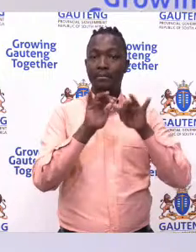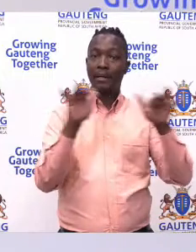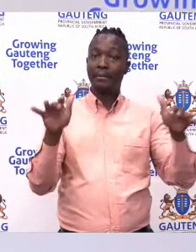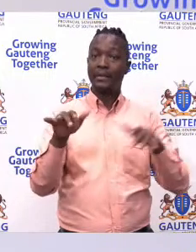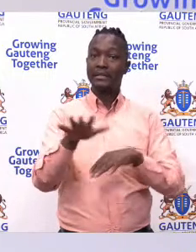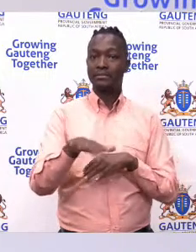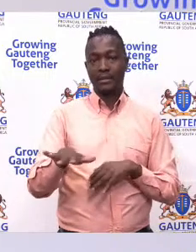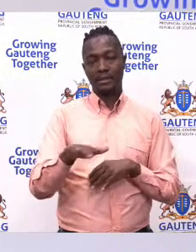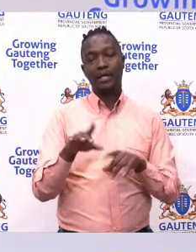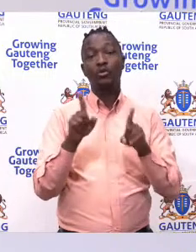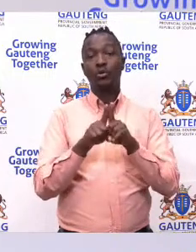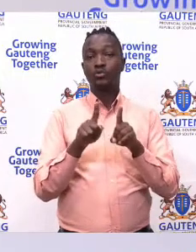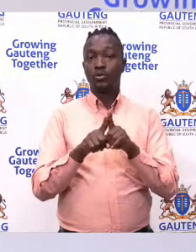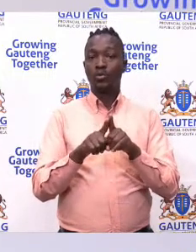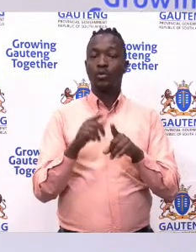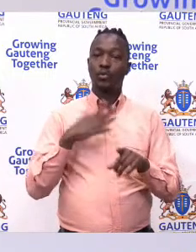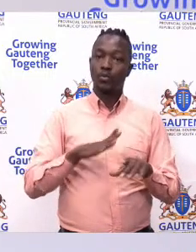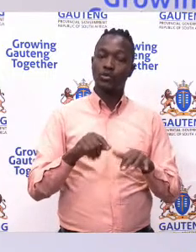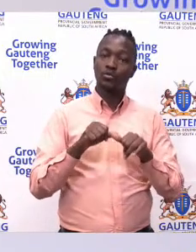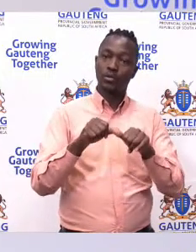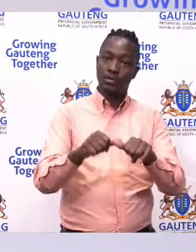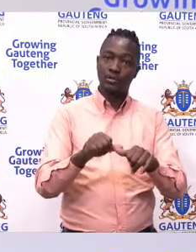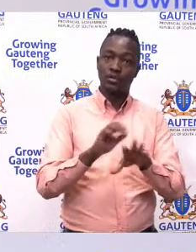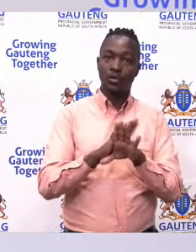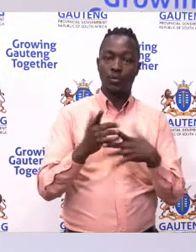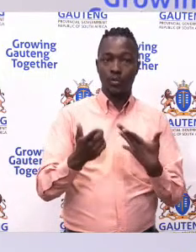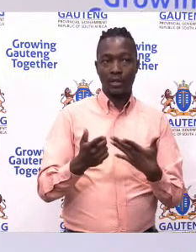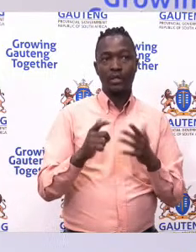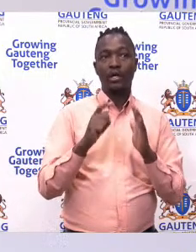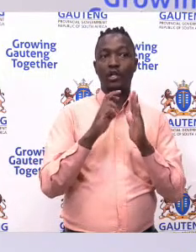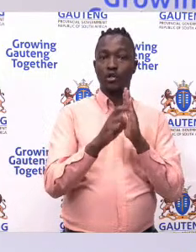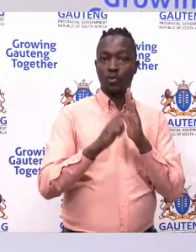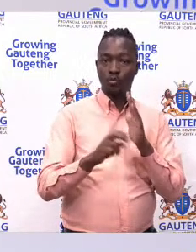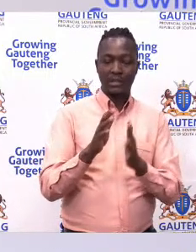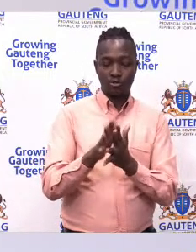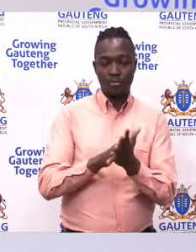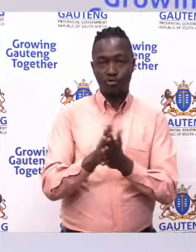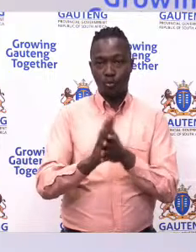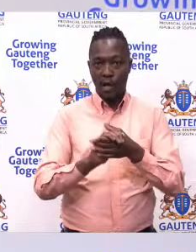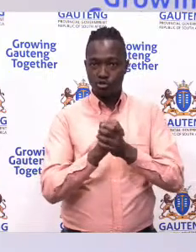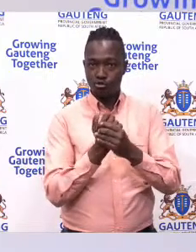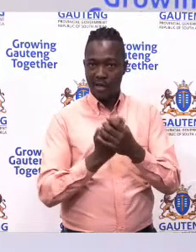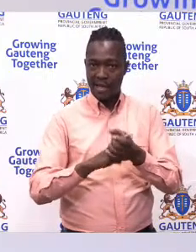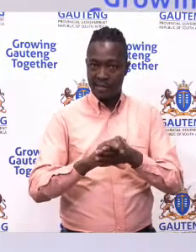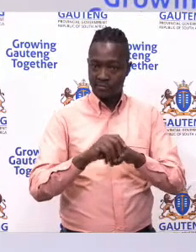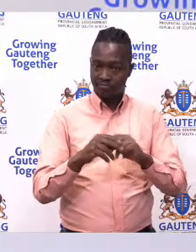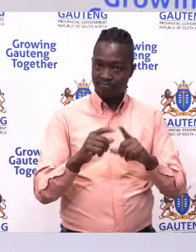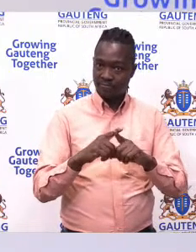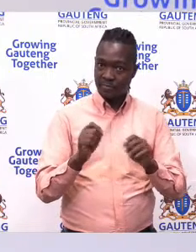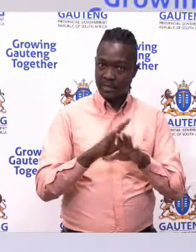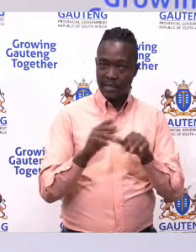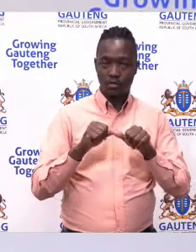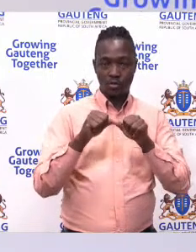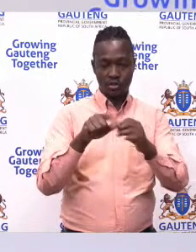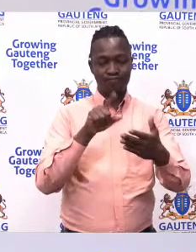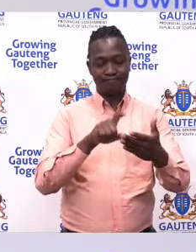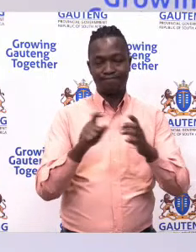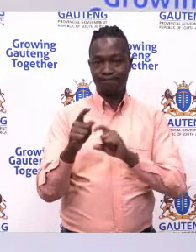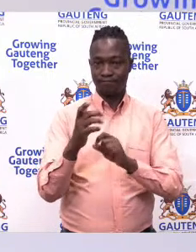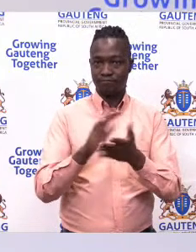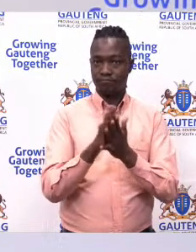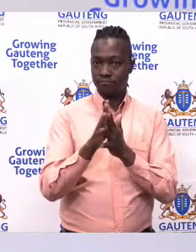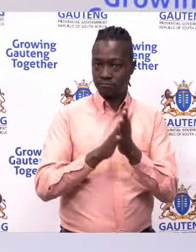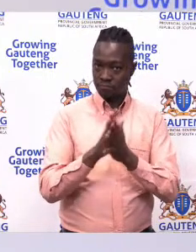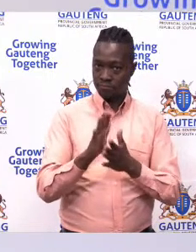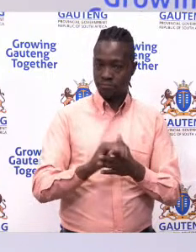spaces, and we also want to continue with the golden rules of washing your hands and when you can, and continue to sanitize them and keep